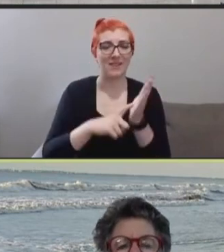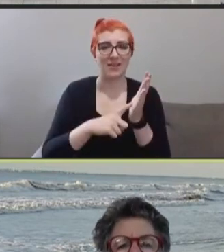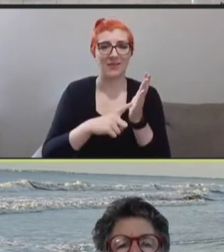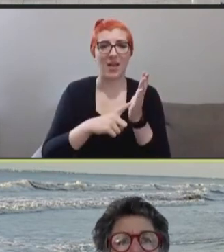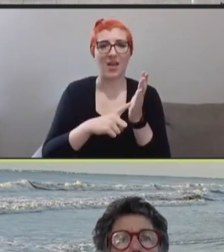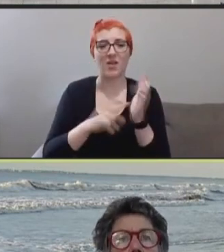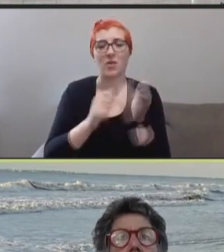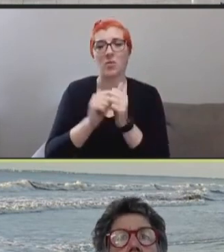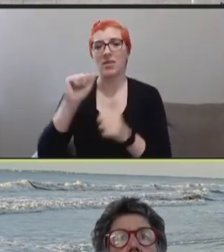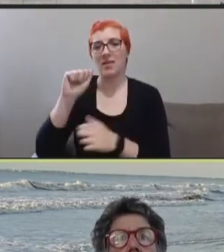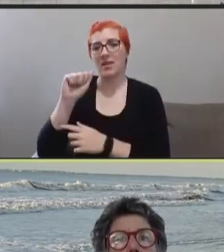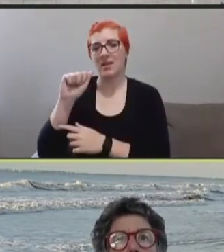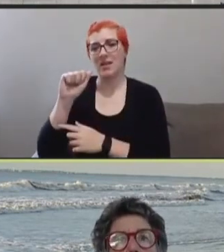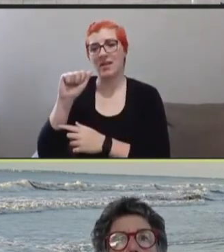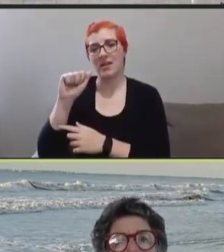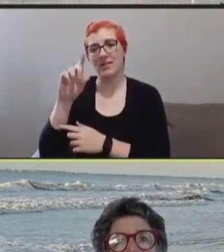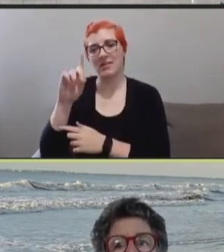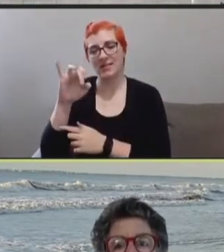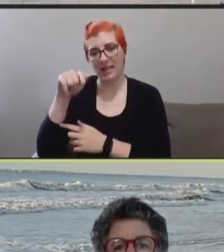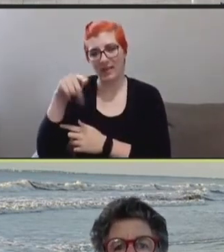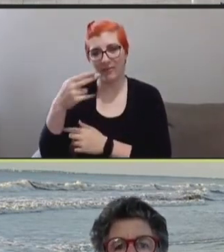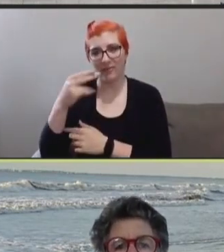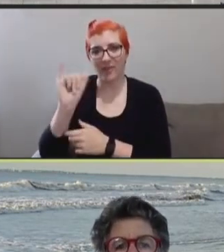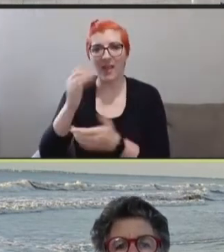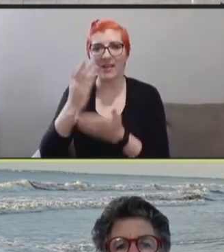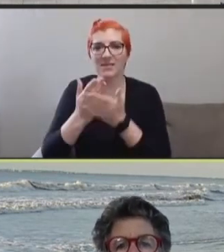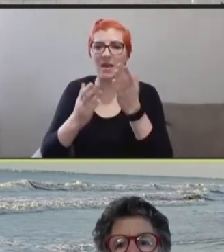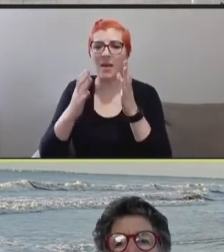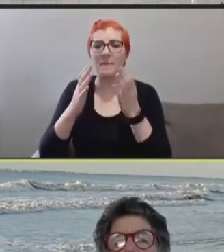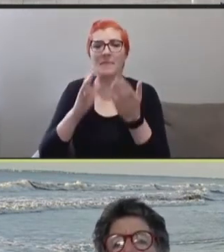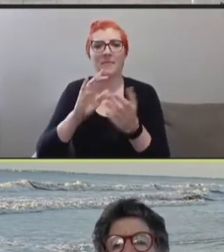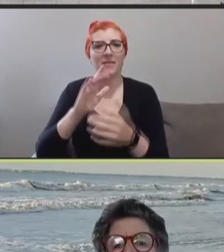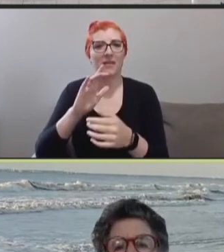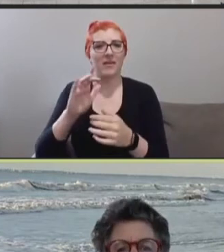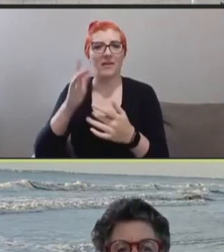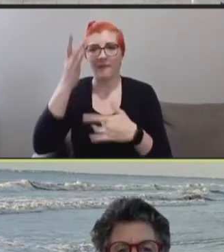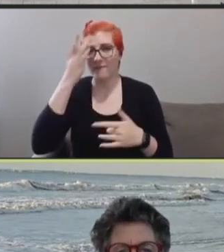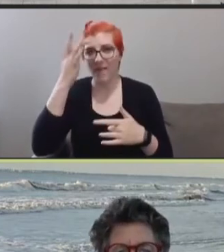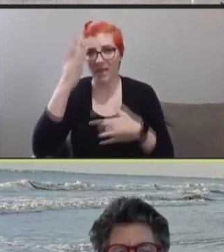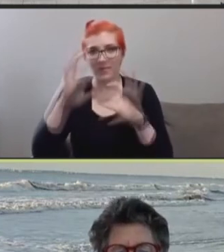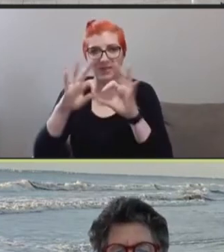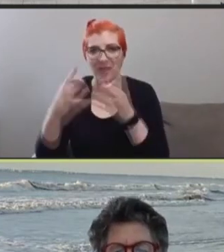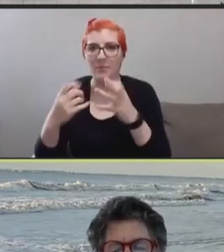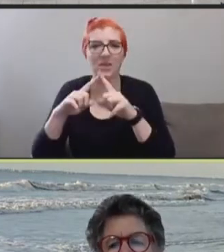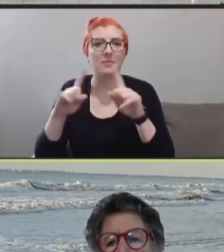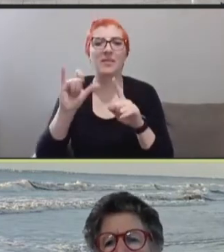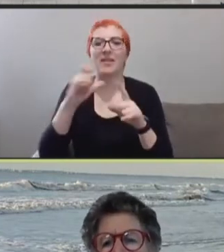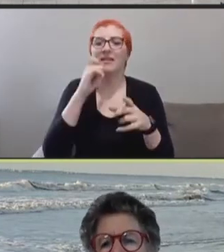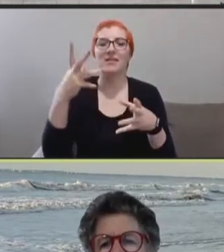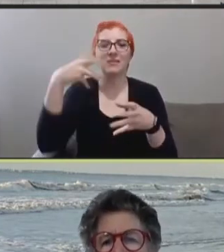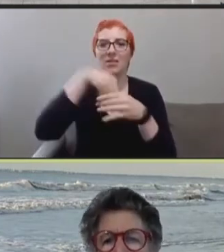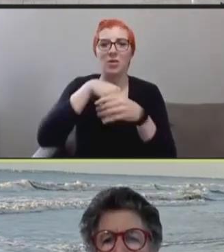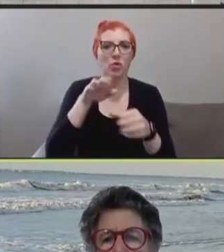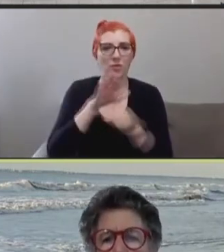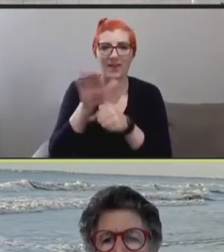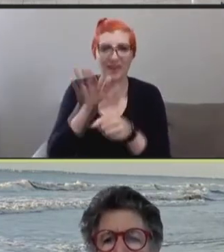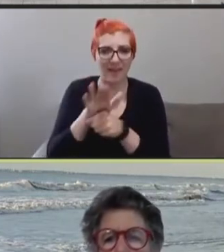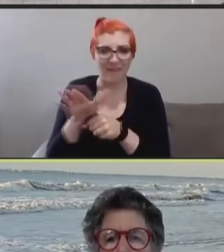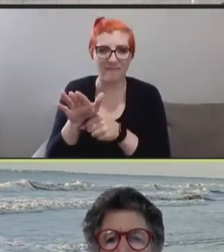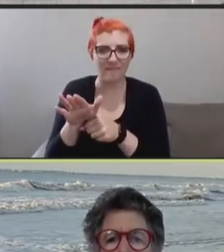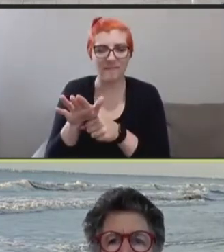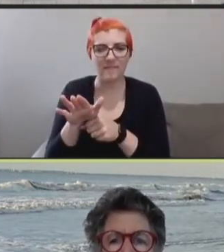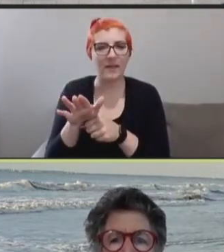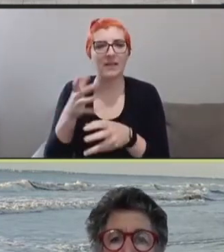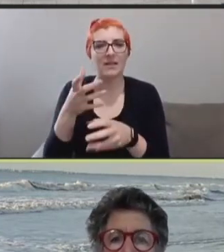families, but I think we've come to the conclusion that that process is just not going to be inclusive enough to get sort of